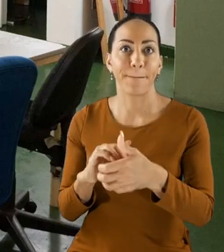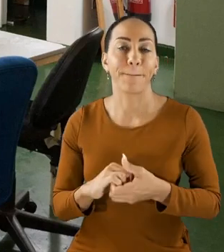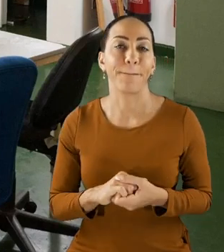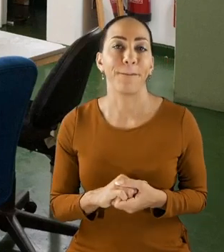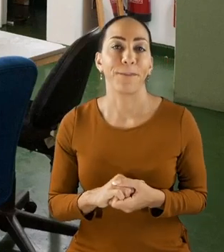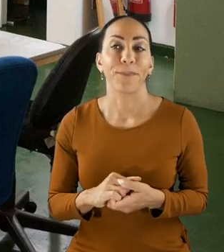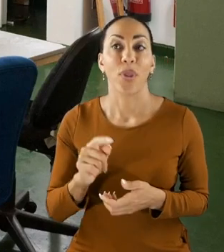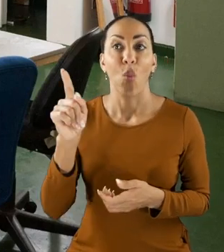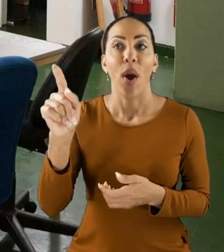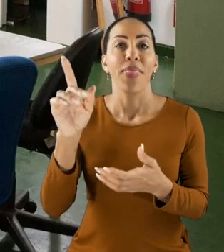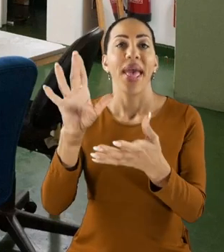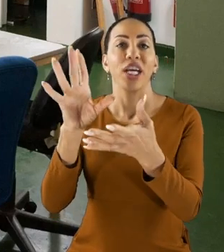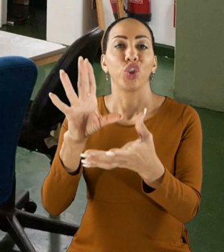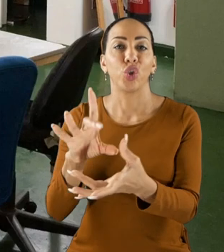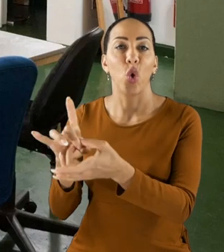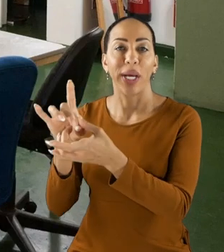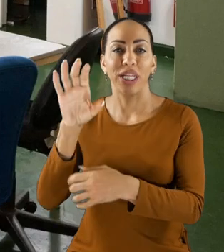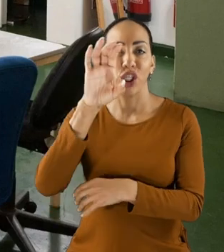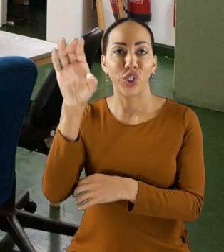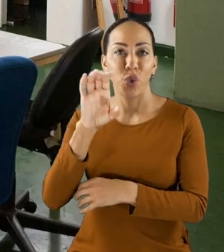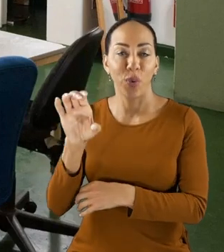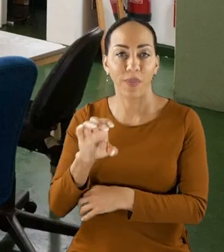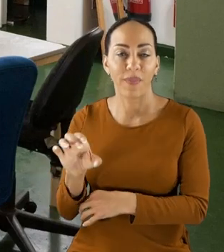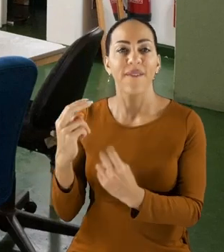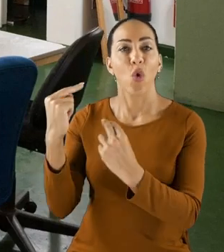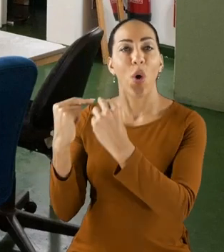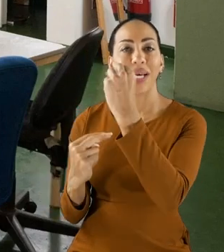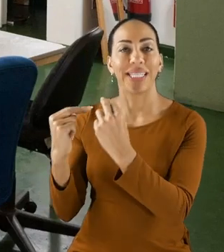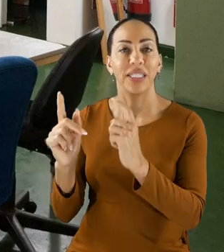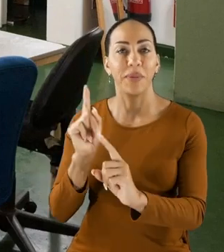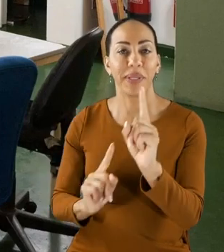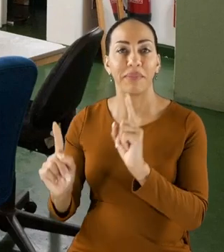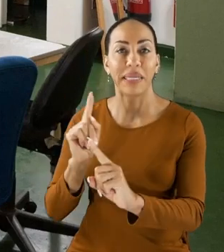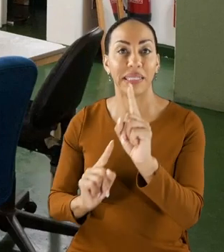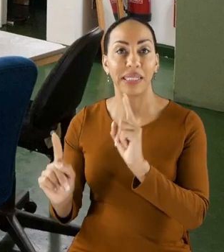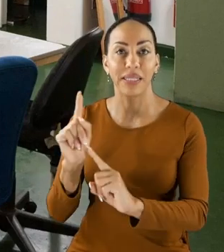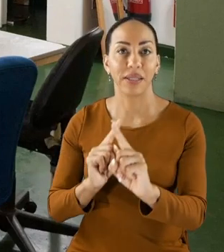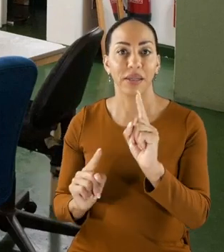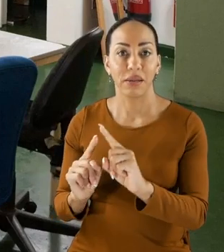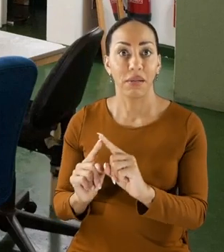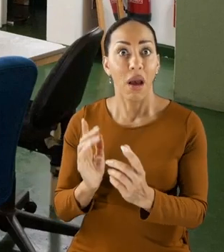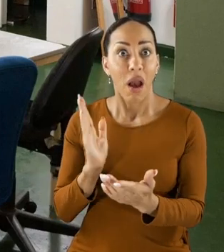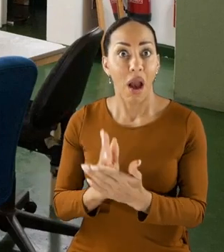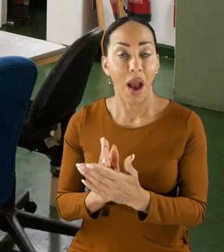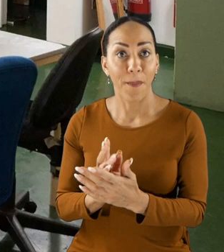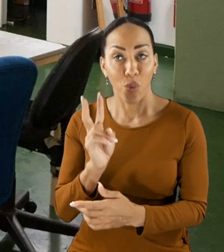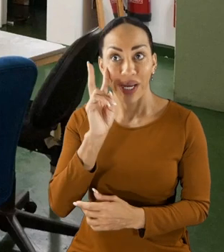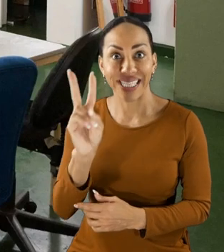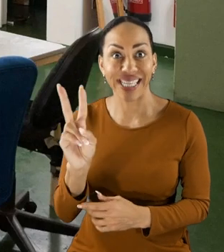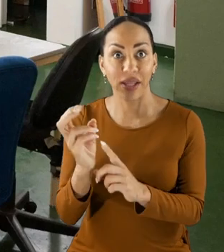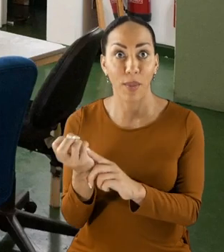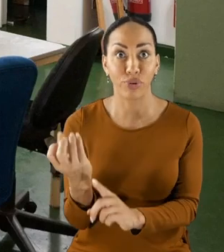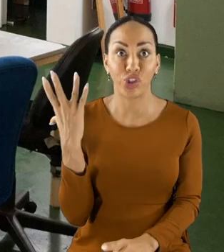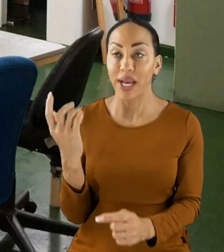that when they're on the Zoom call with me in the assessment meetings communicating, we see them